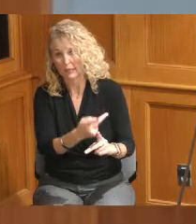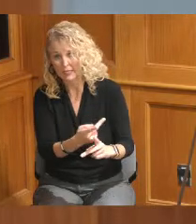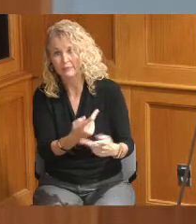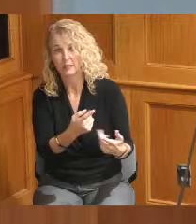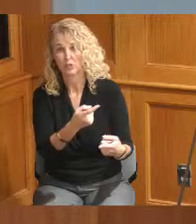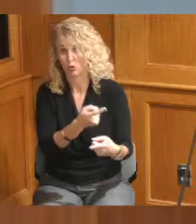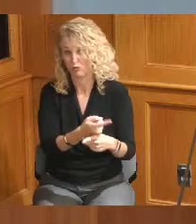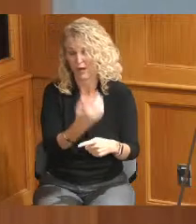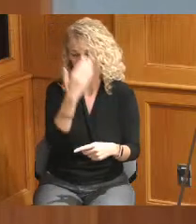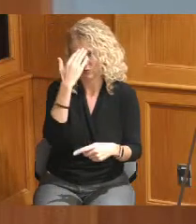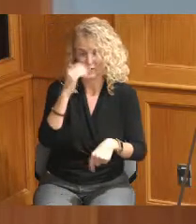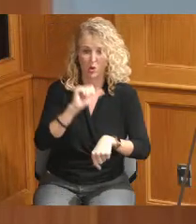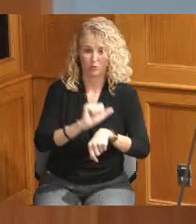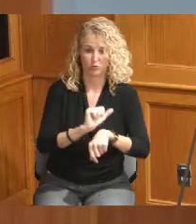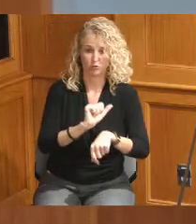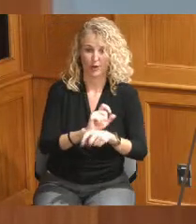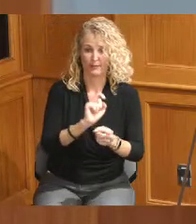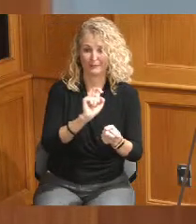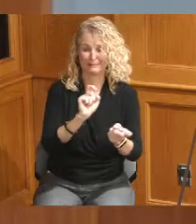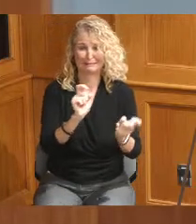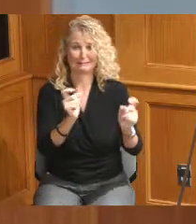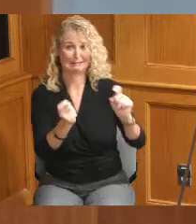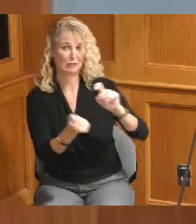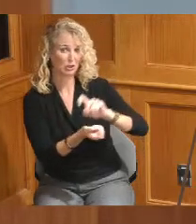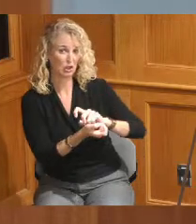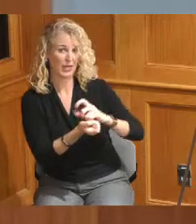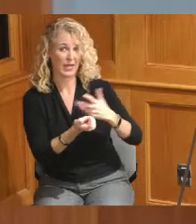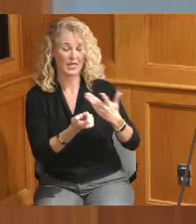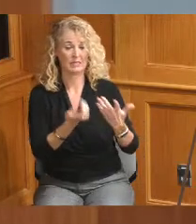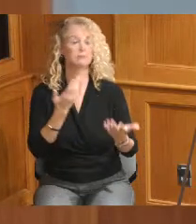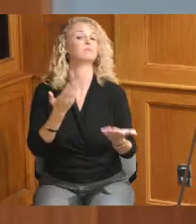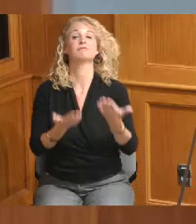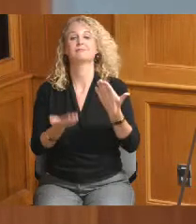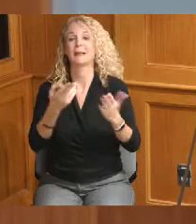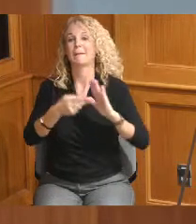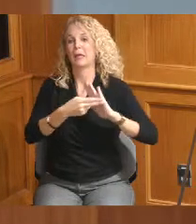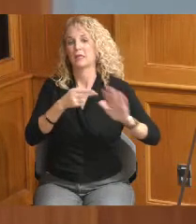have changed over time. In certain areas, we may